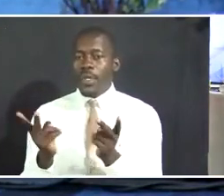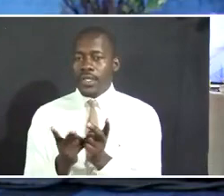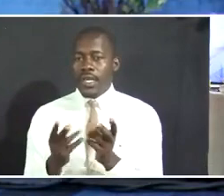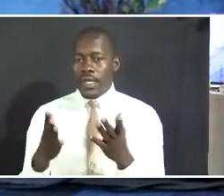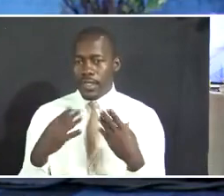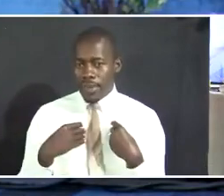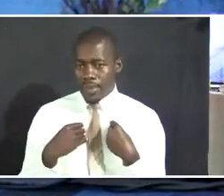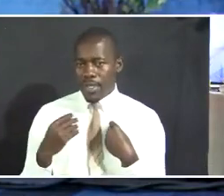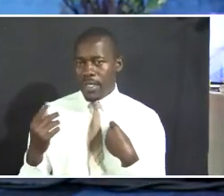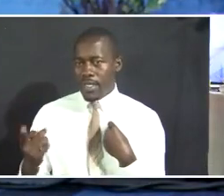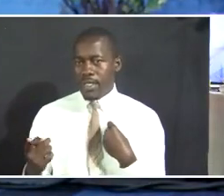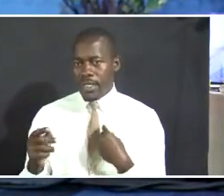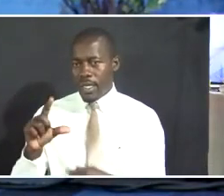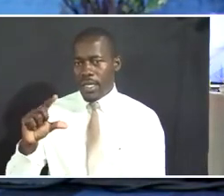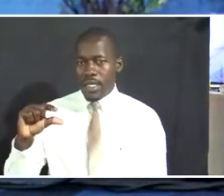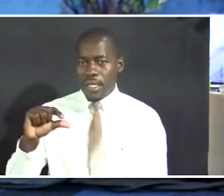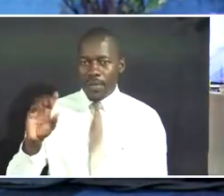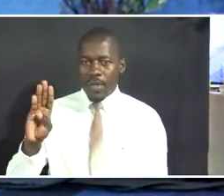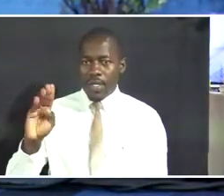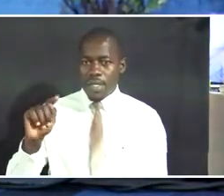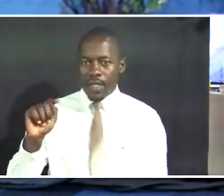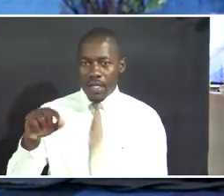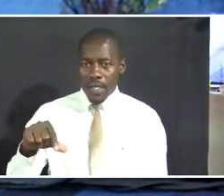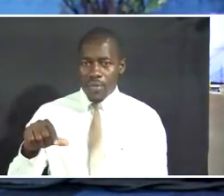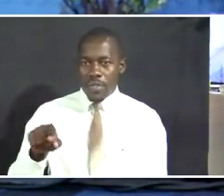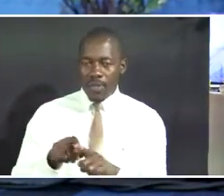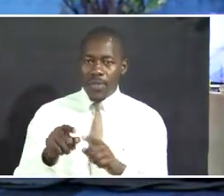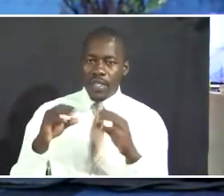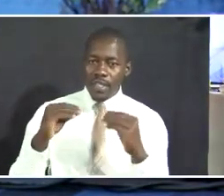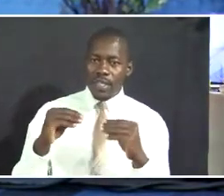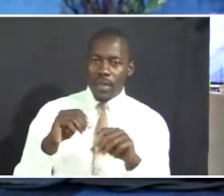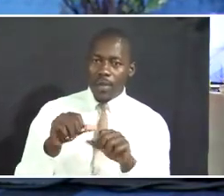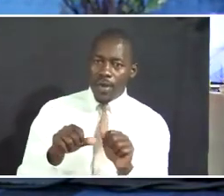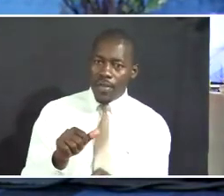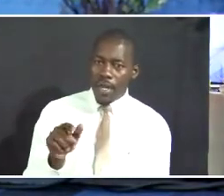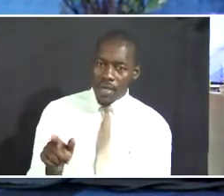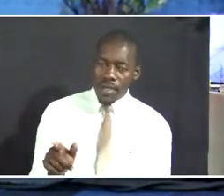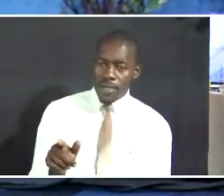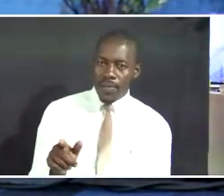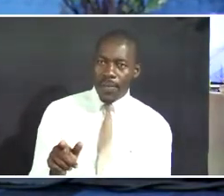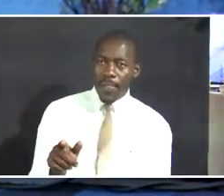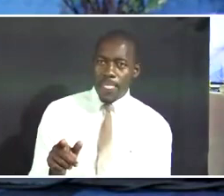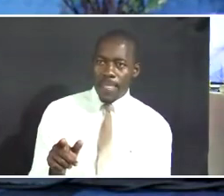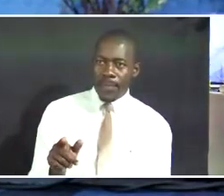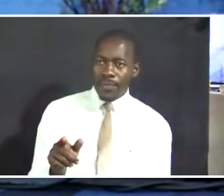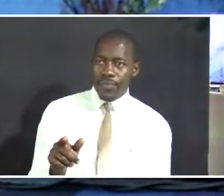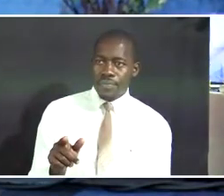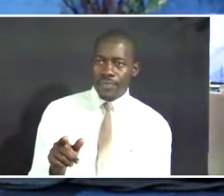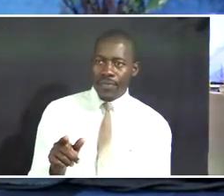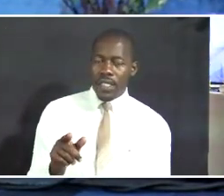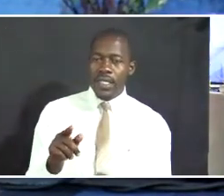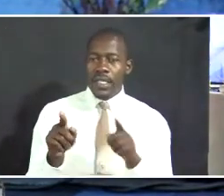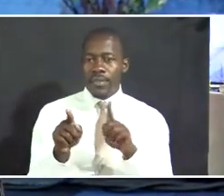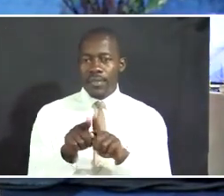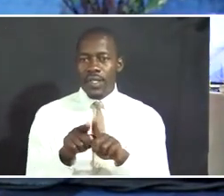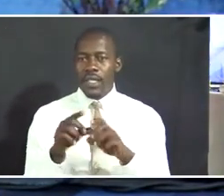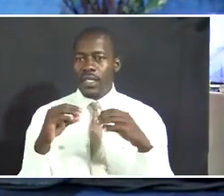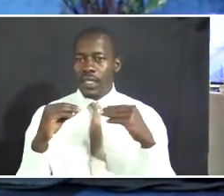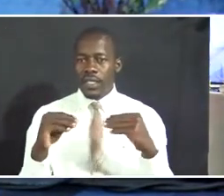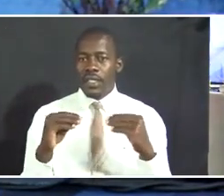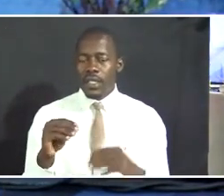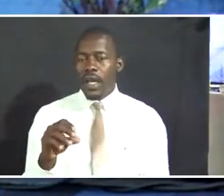issues and teach them? One of the things that is also very pervasive is that they also teach other things